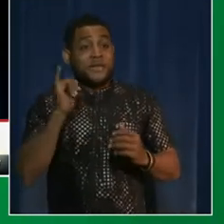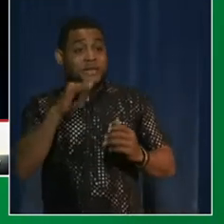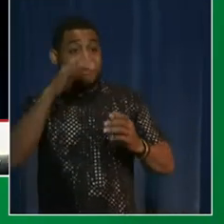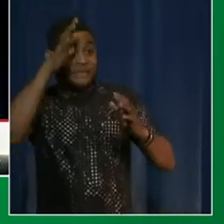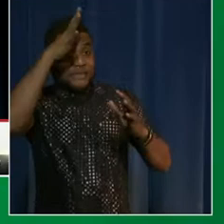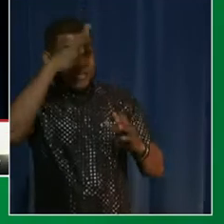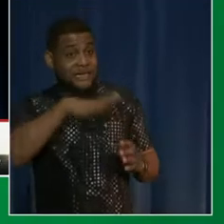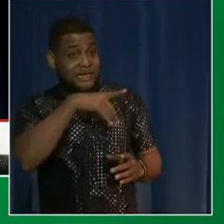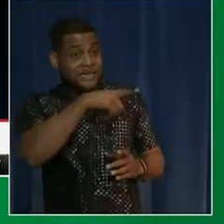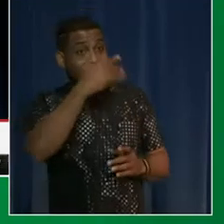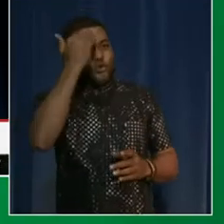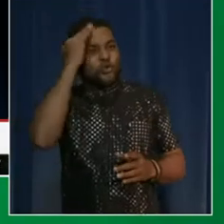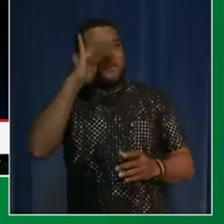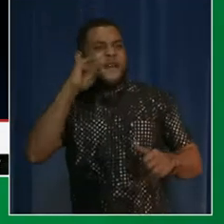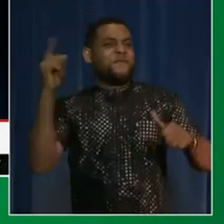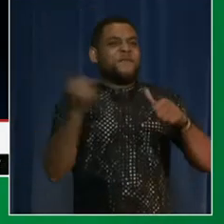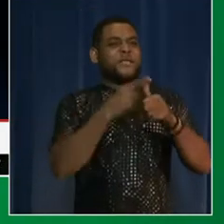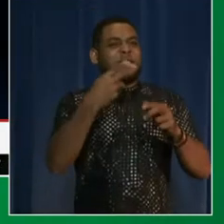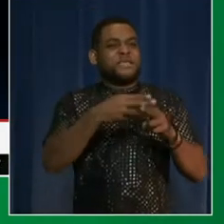first name.